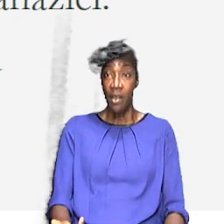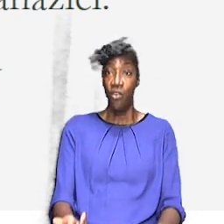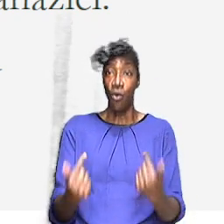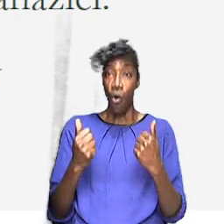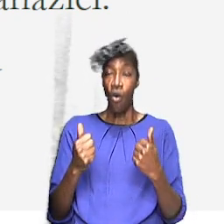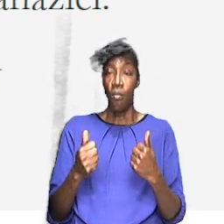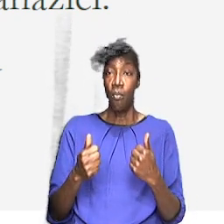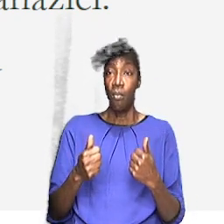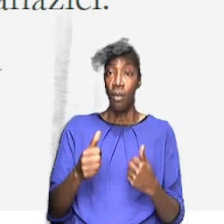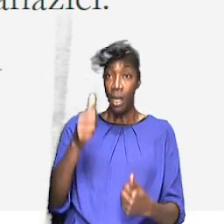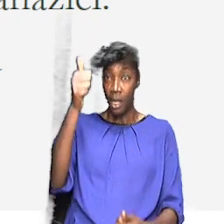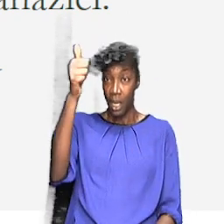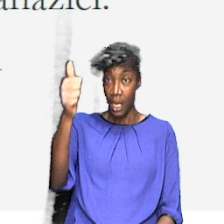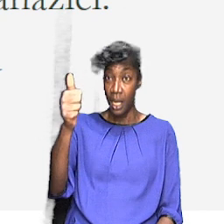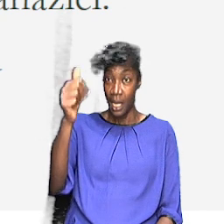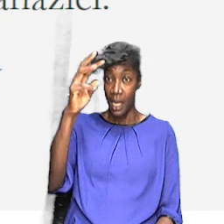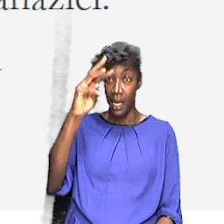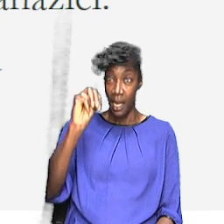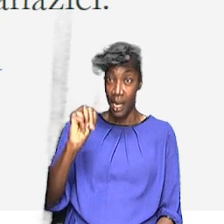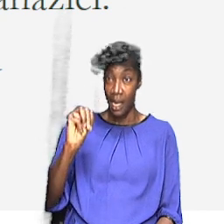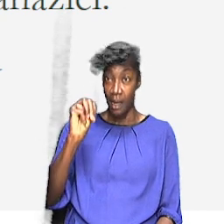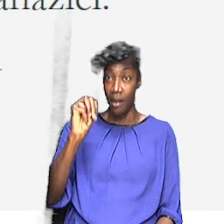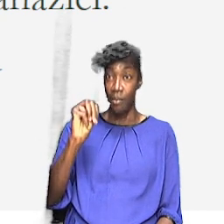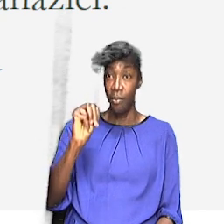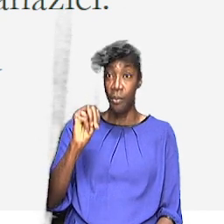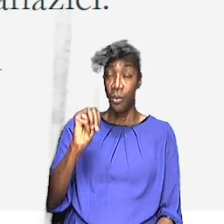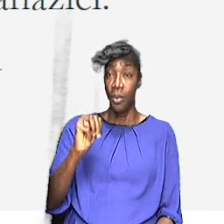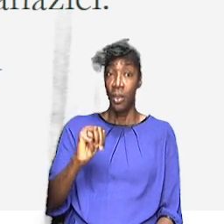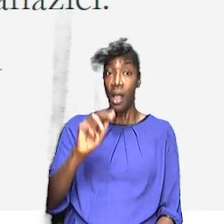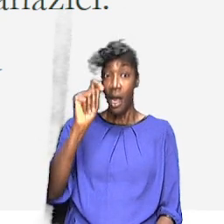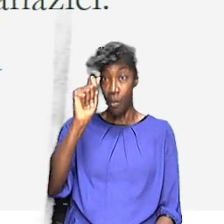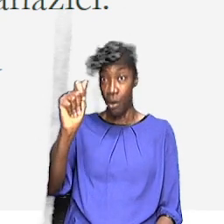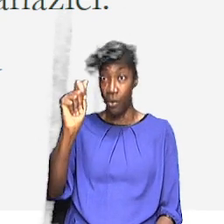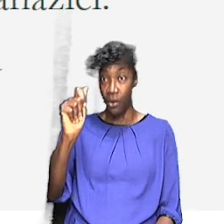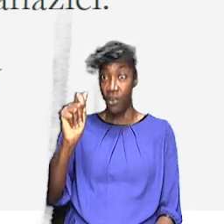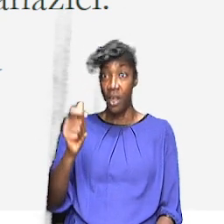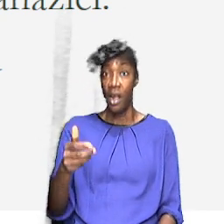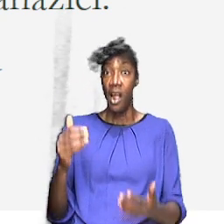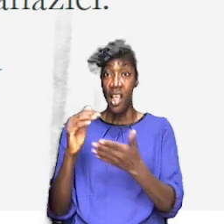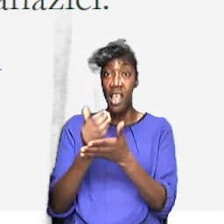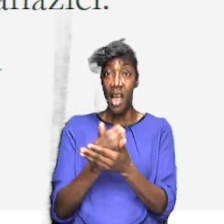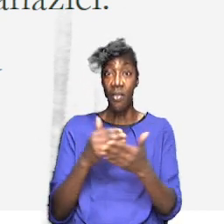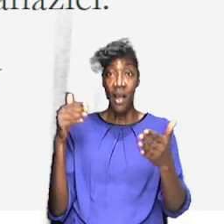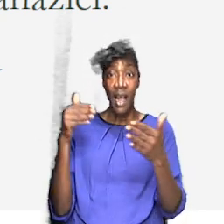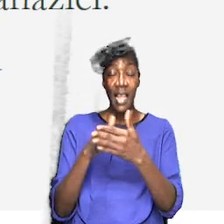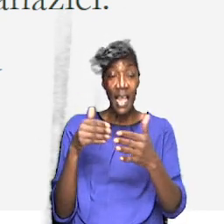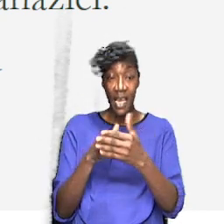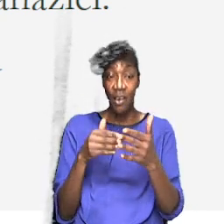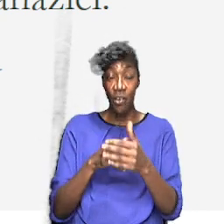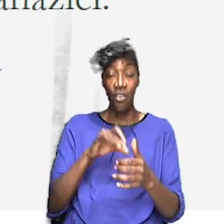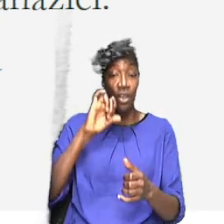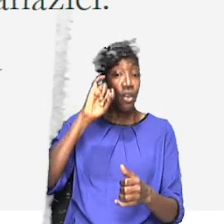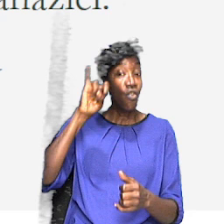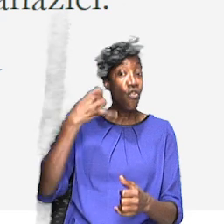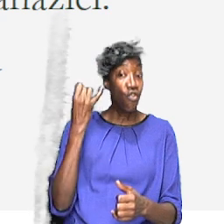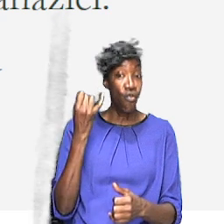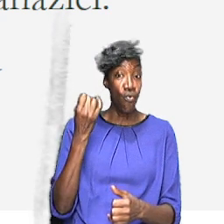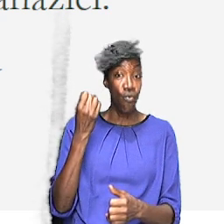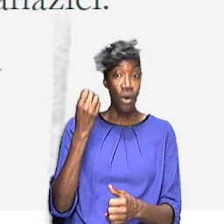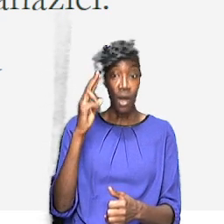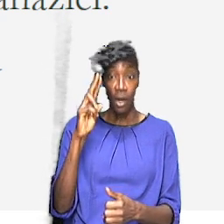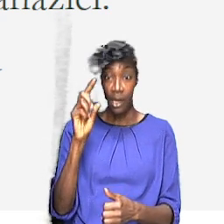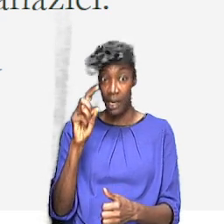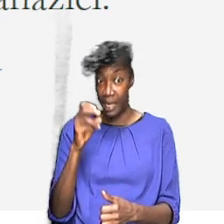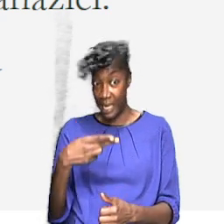Ammon and Moab and Mount Seir gathered against your worship. Can I say to you, one of the things that the enemy wants to attack, the